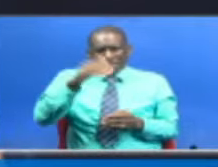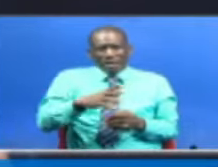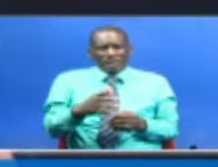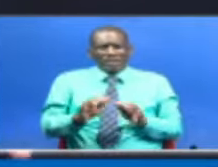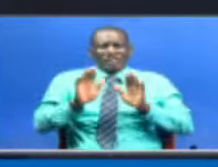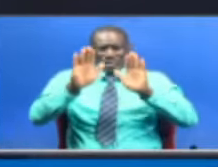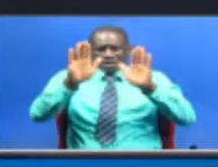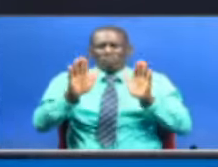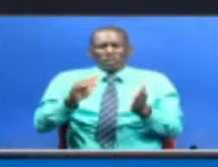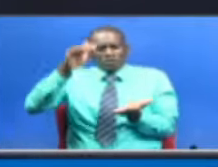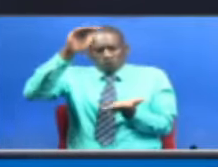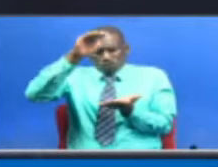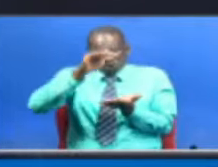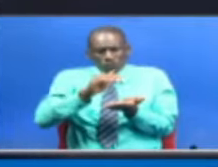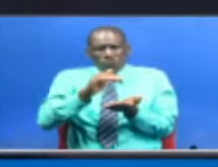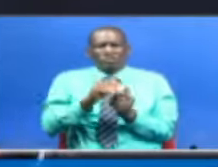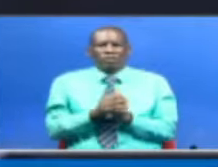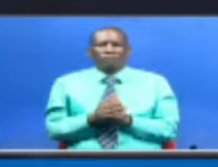significantly reduces. So,